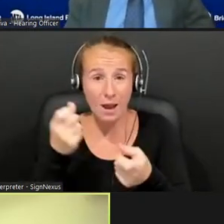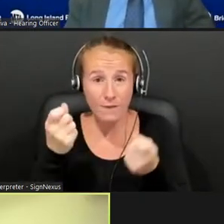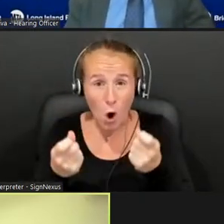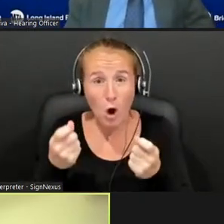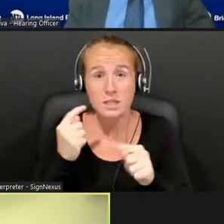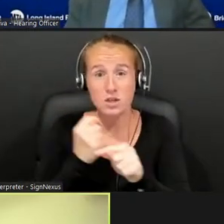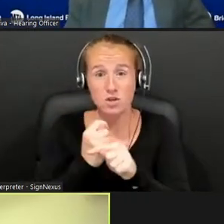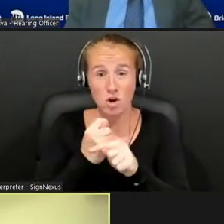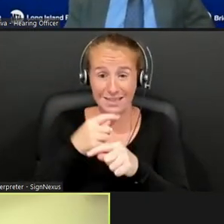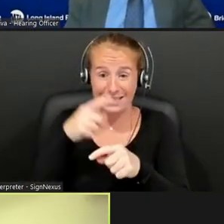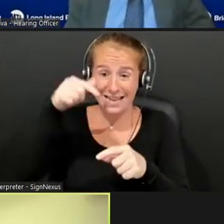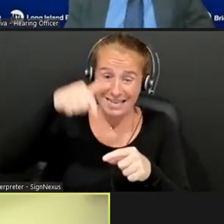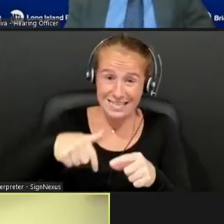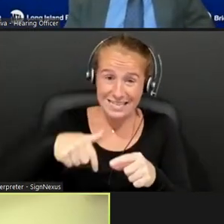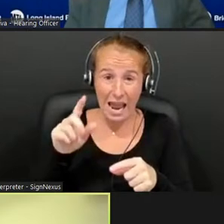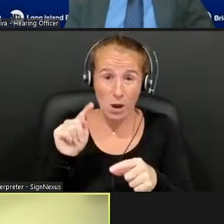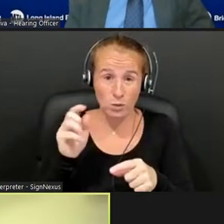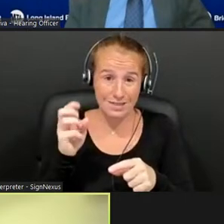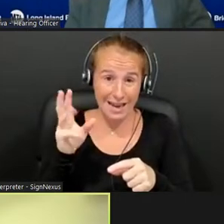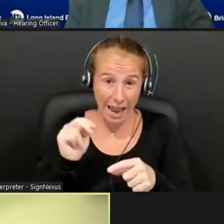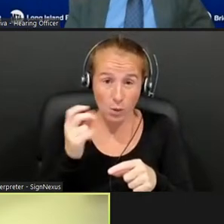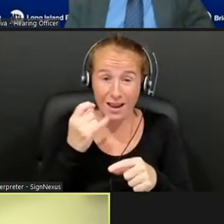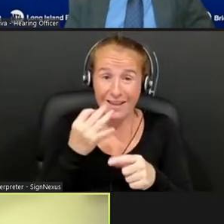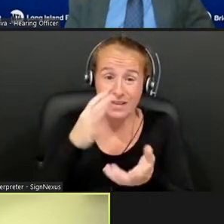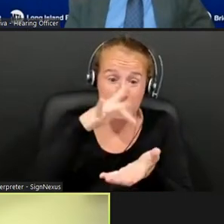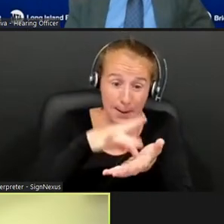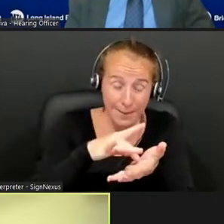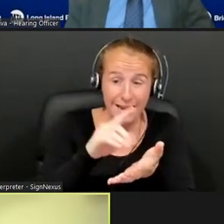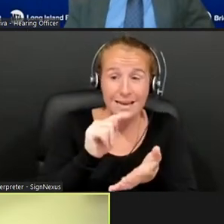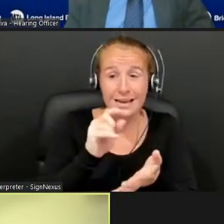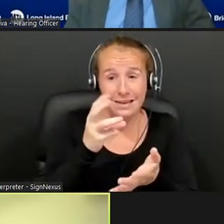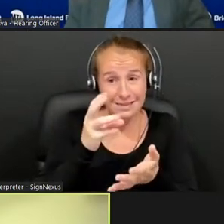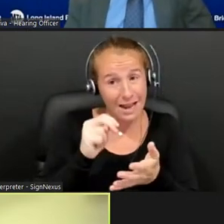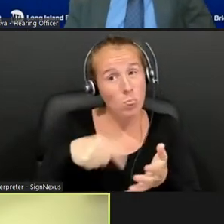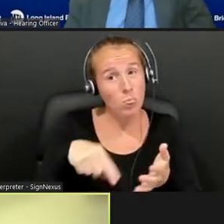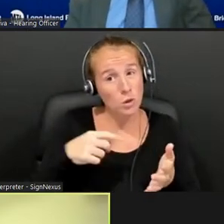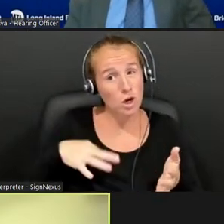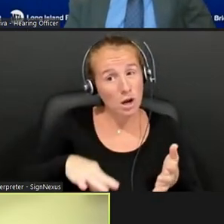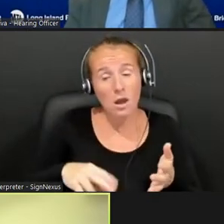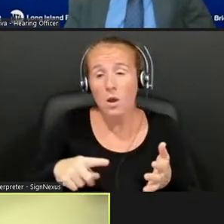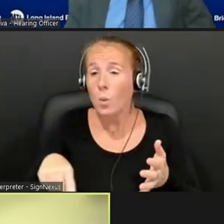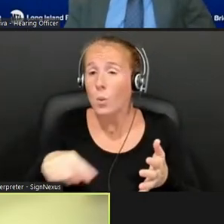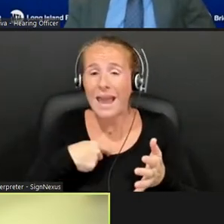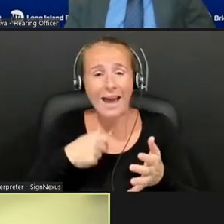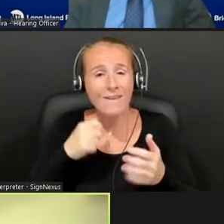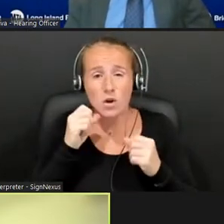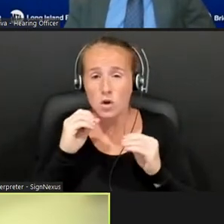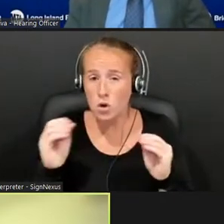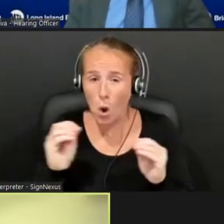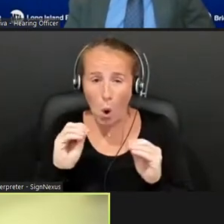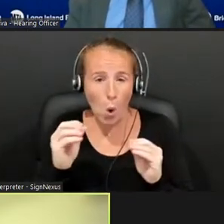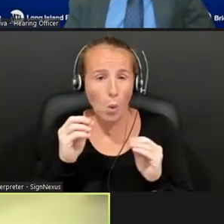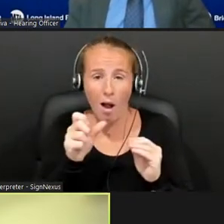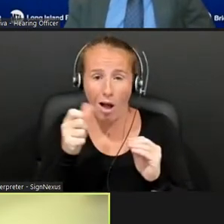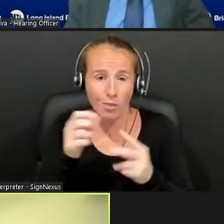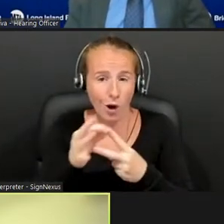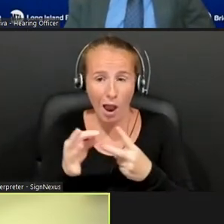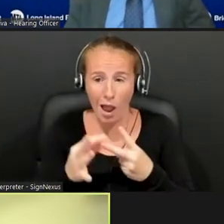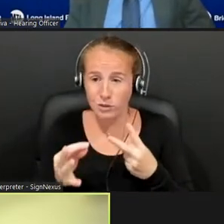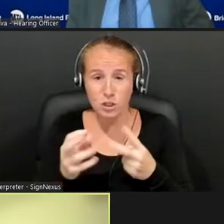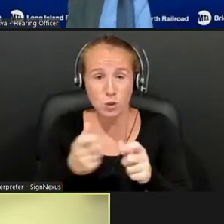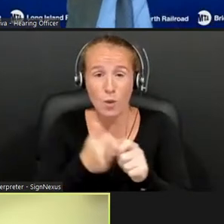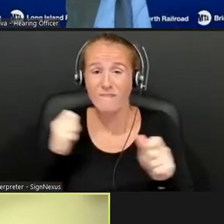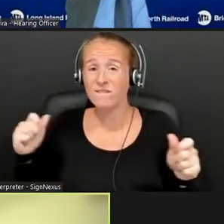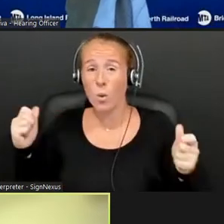buses entering Midtown are critically beneficial our buses have no other reasonable option that can avoid congestion north of 59th street